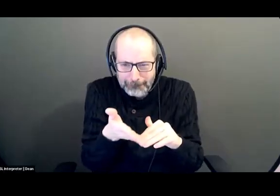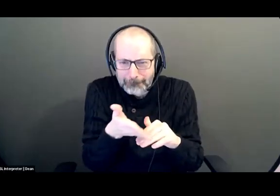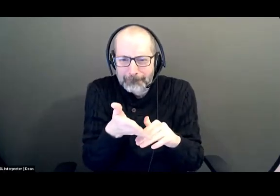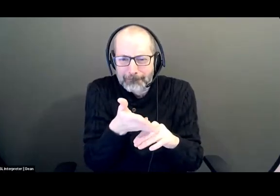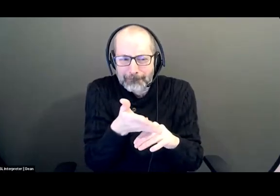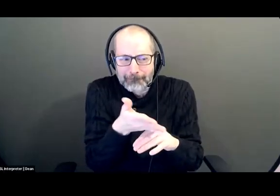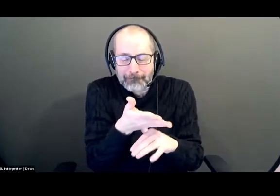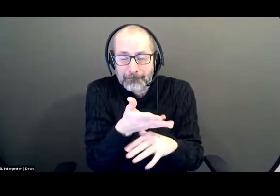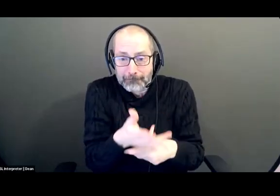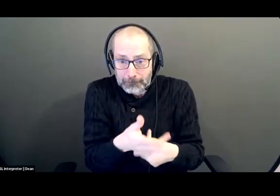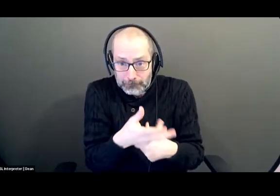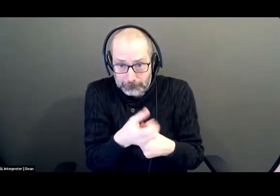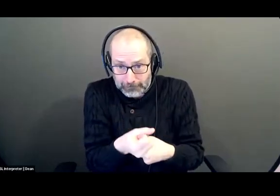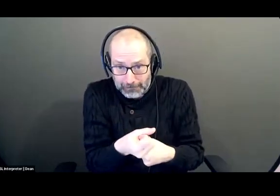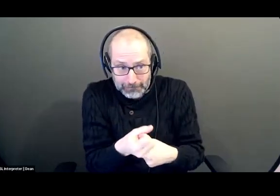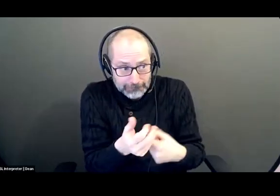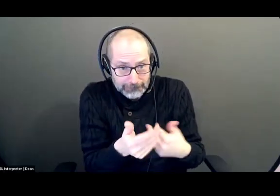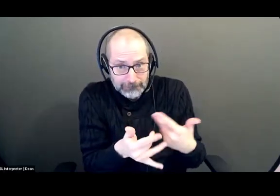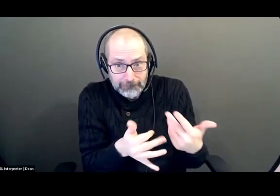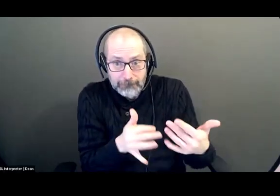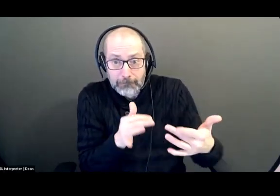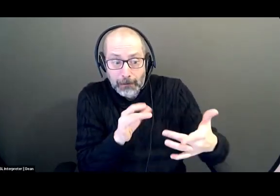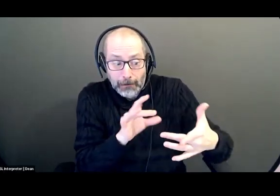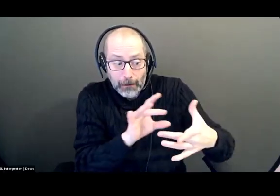it's great. Yeah.